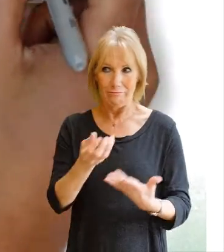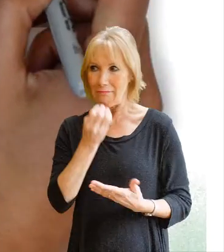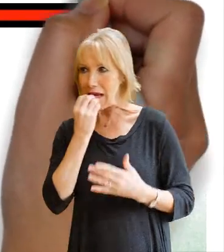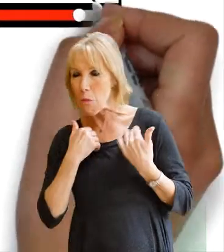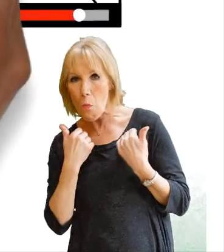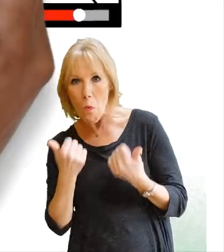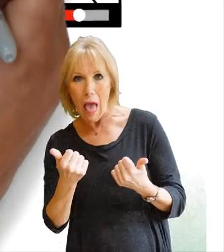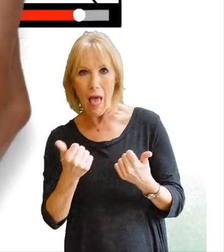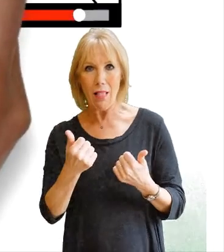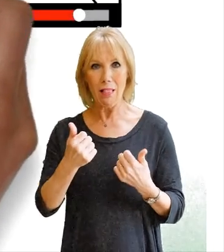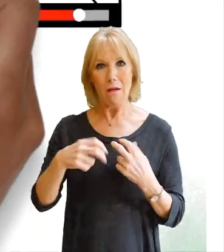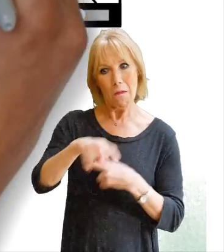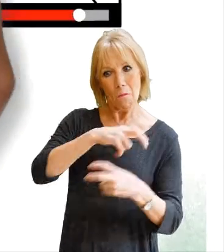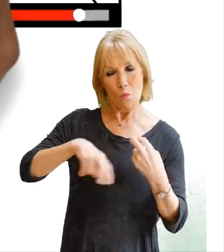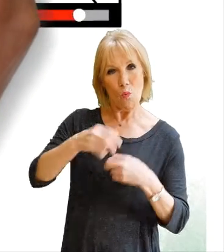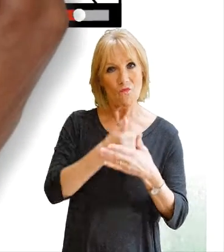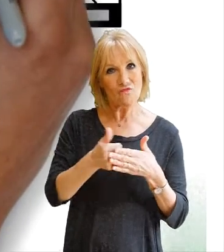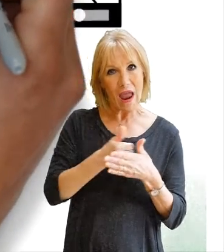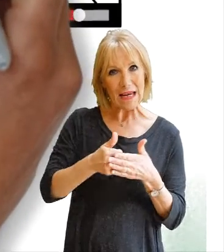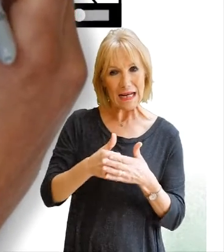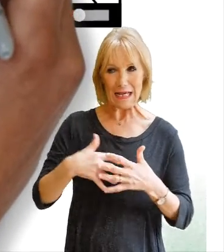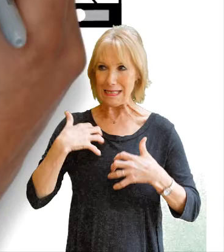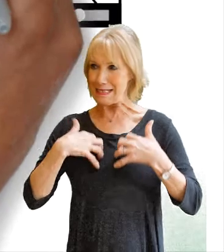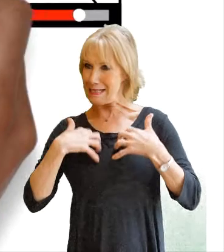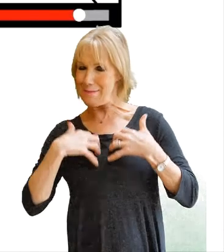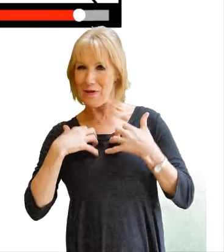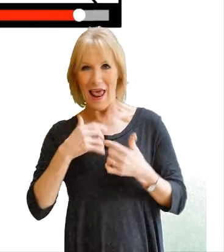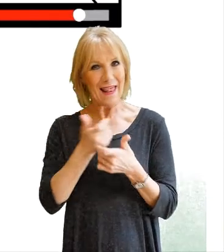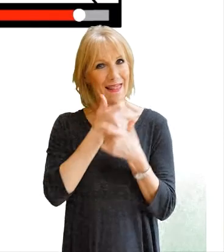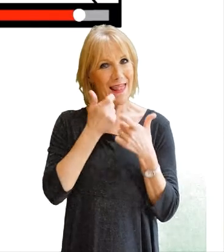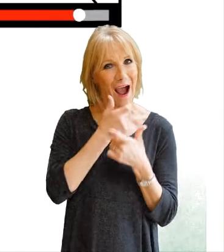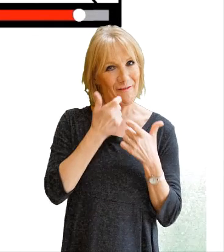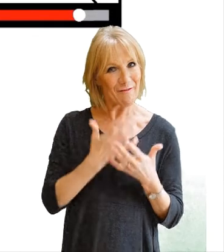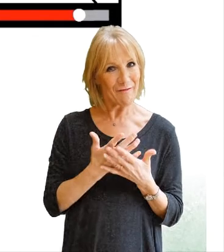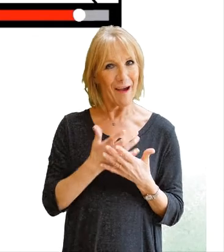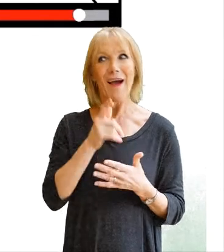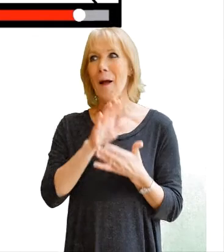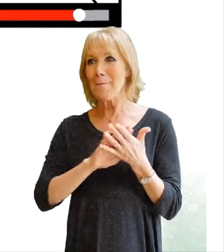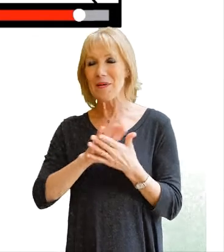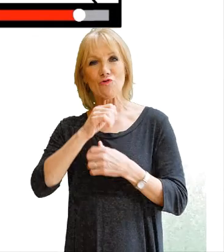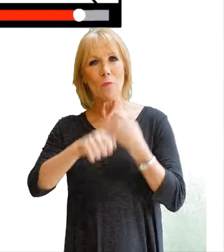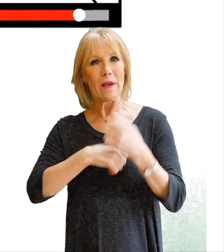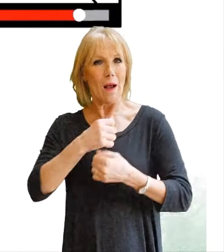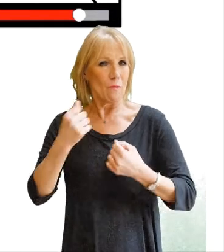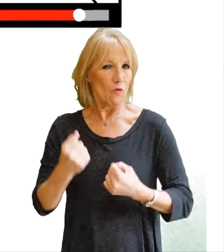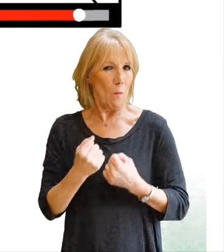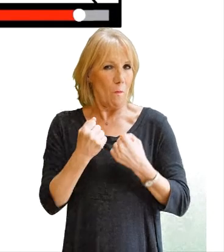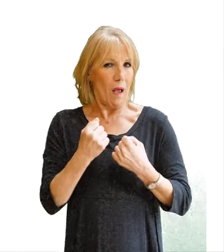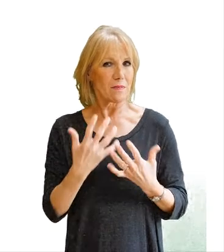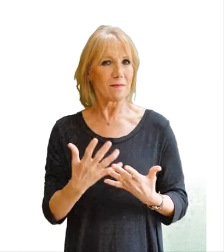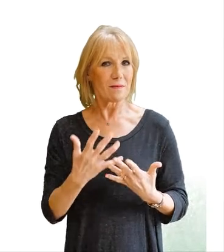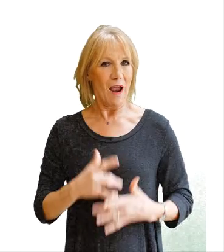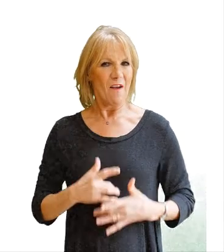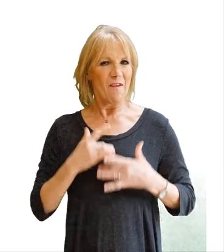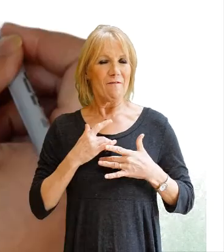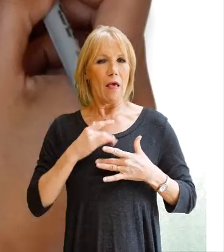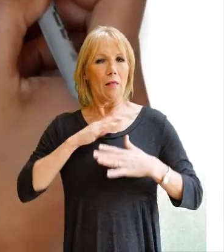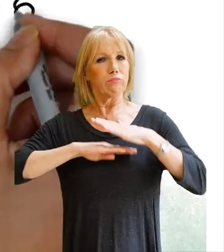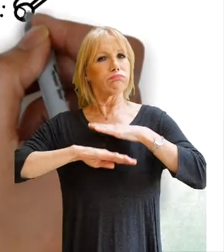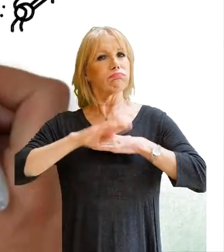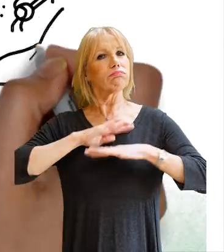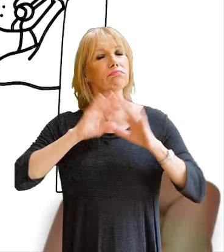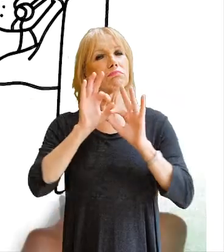you eat well, when you move often, when you stimulate your mind and laugh a lot, you'll become more robust and you'll start to feel more at